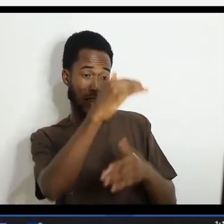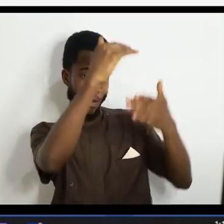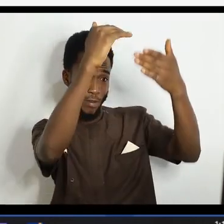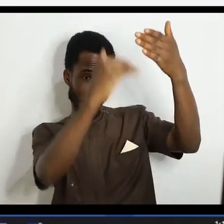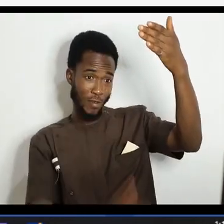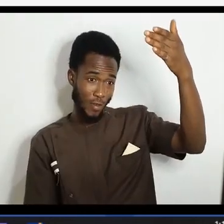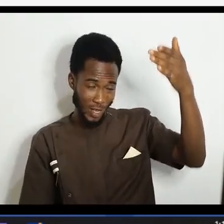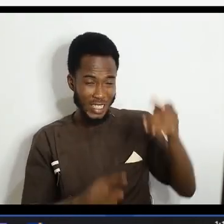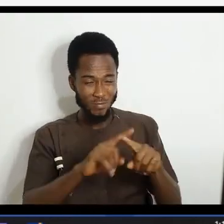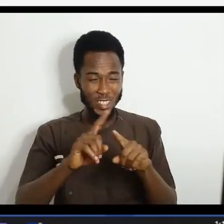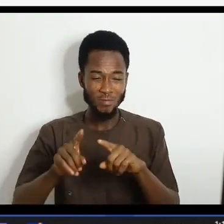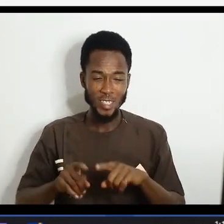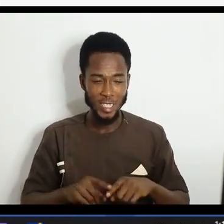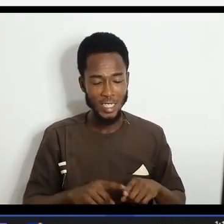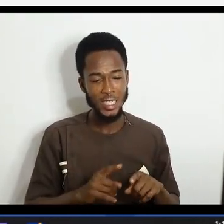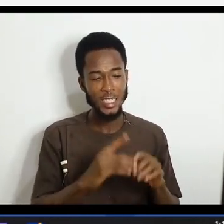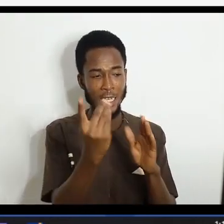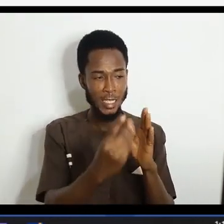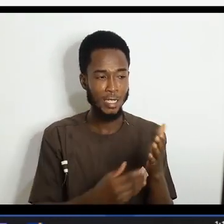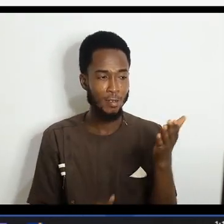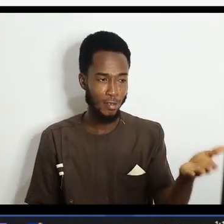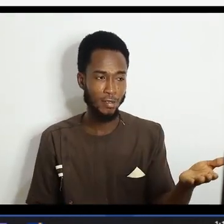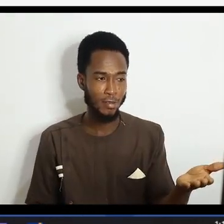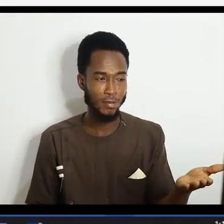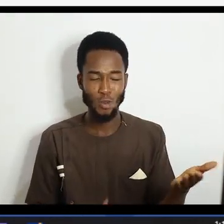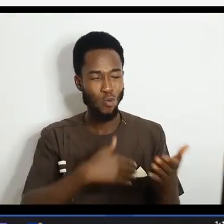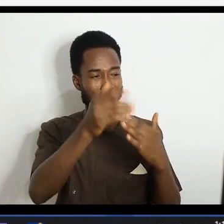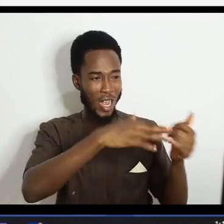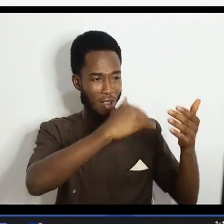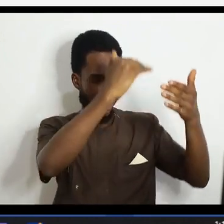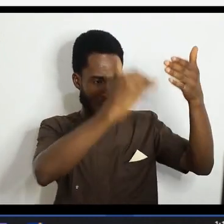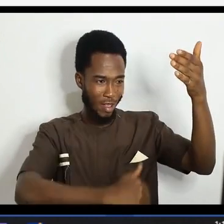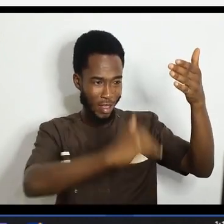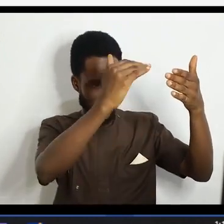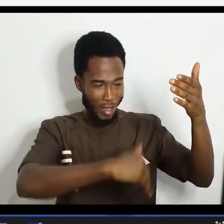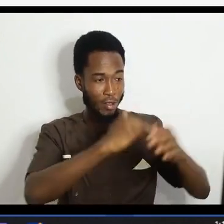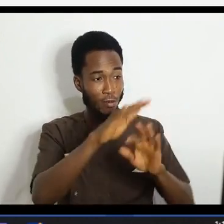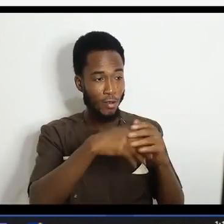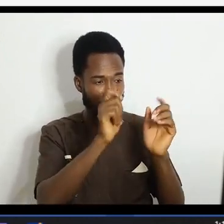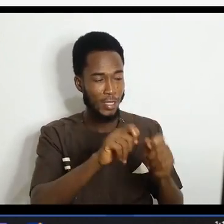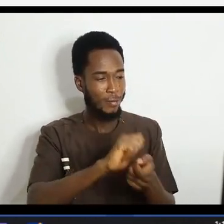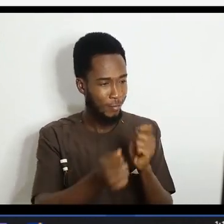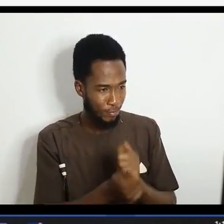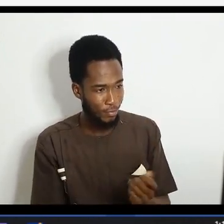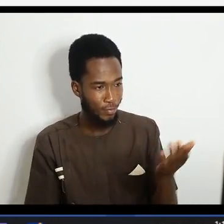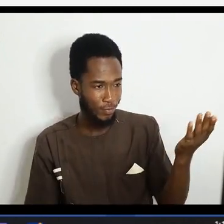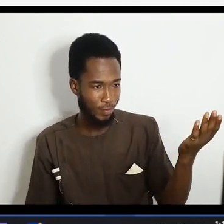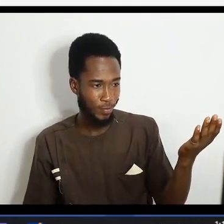will come out, and you select from any of these fonts, whatever you want to